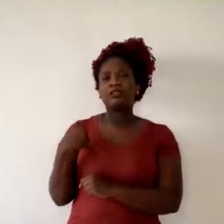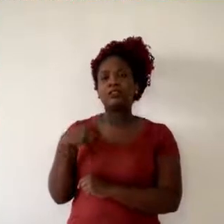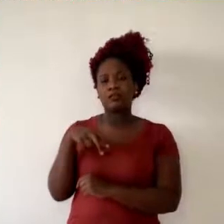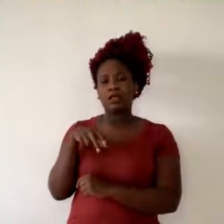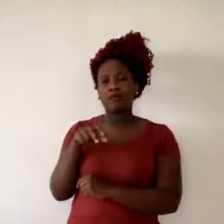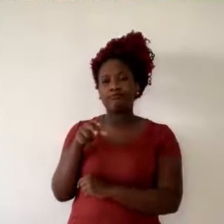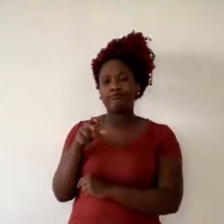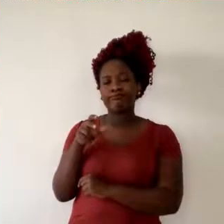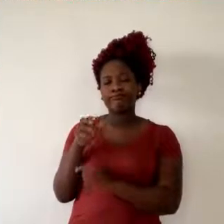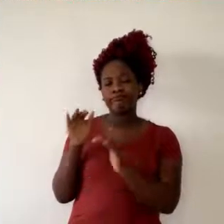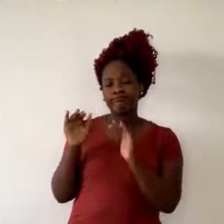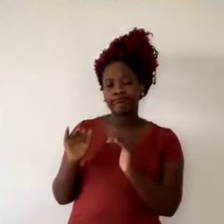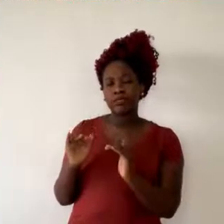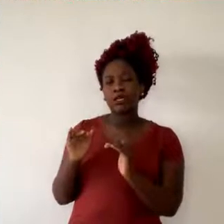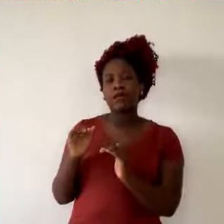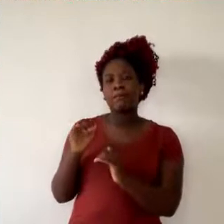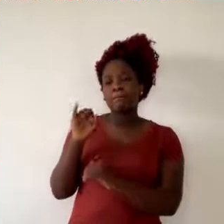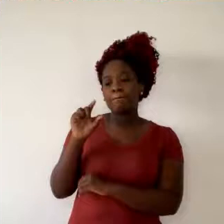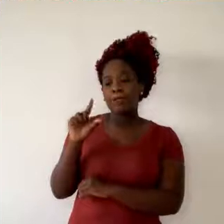against women who are